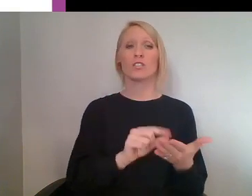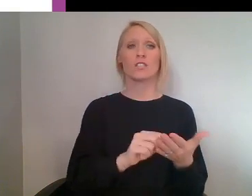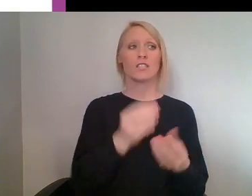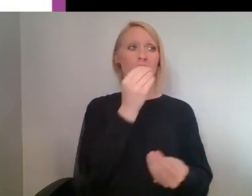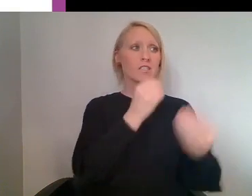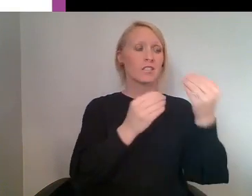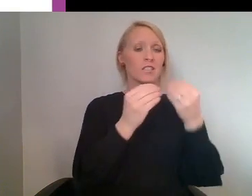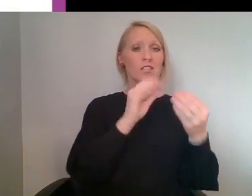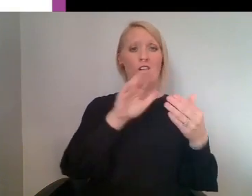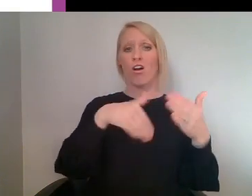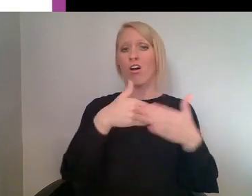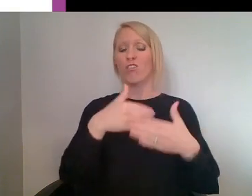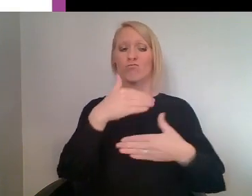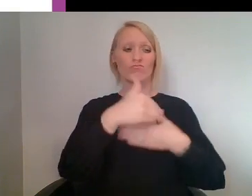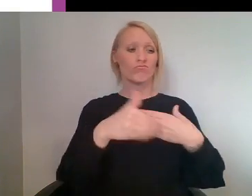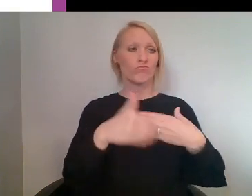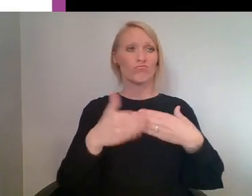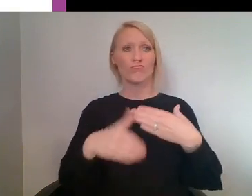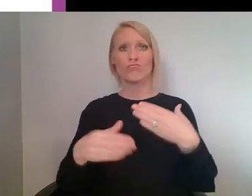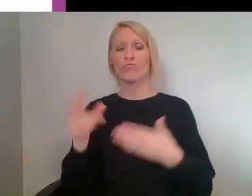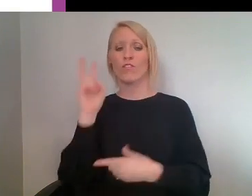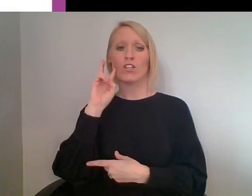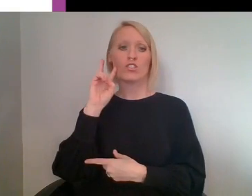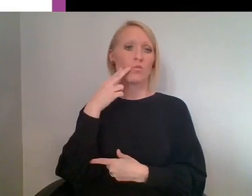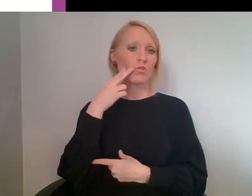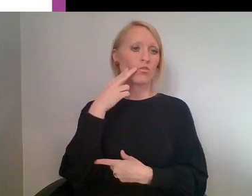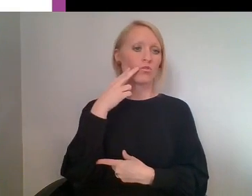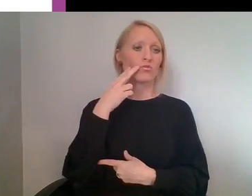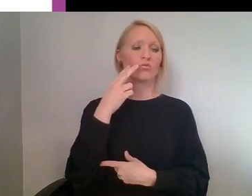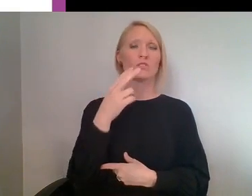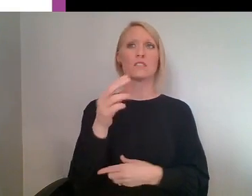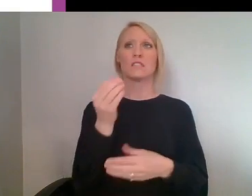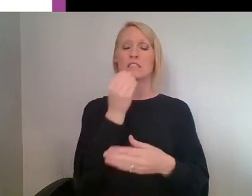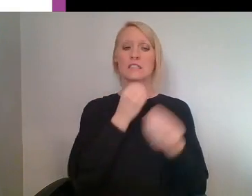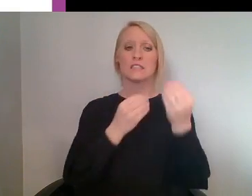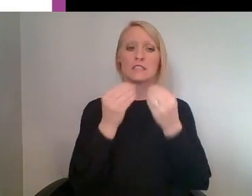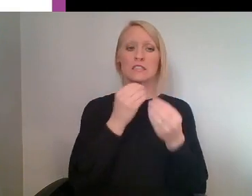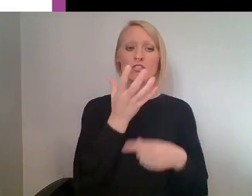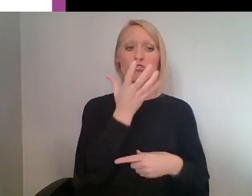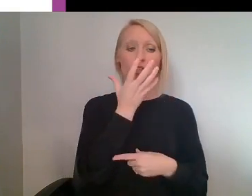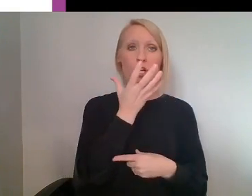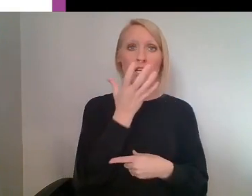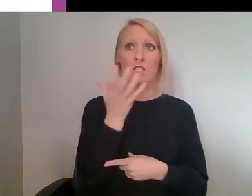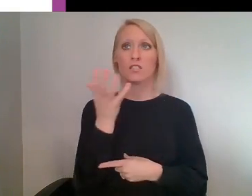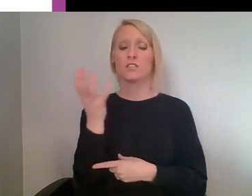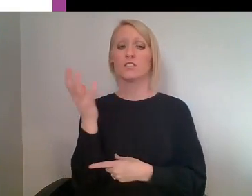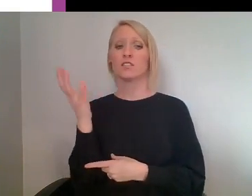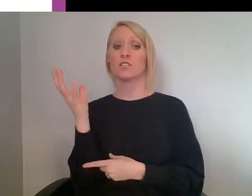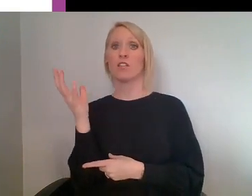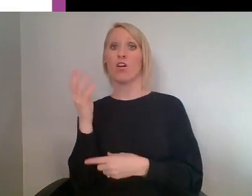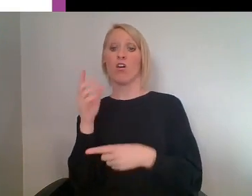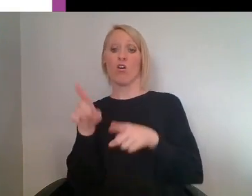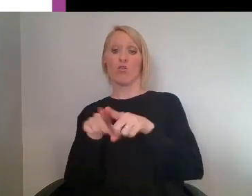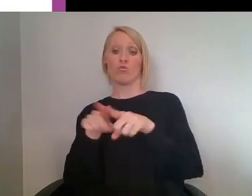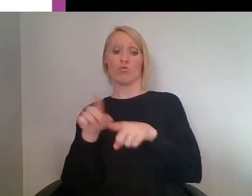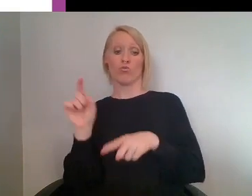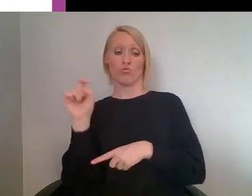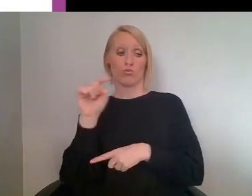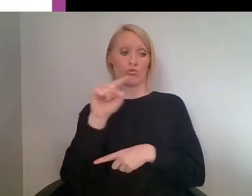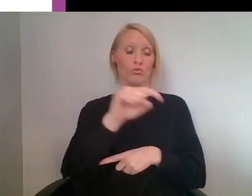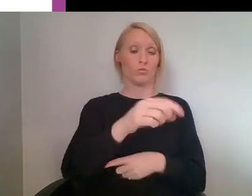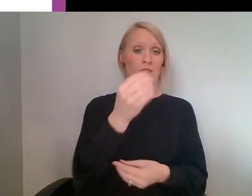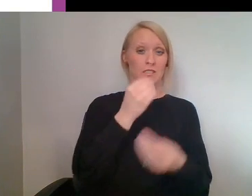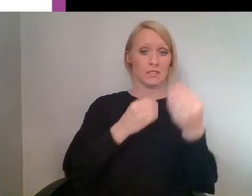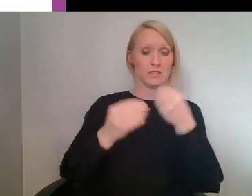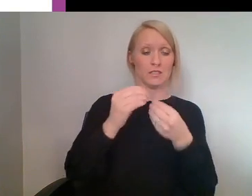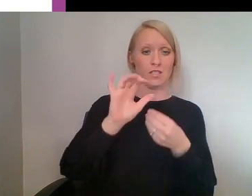and grains and like scraps like that. They'll eat a little bit of grass, but they'll also see like a juicy little worm and they'll go over and they'll eat that. So they're eating a little